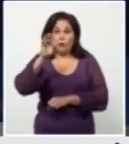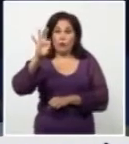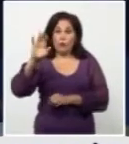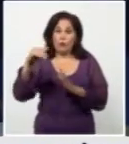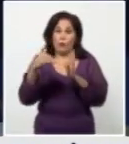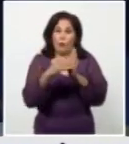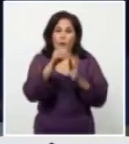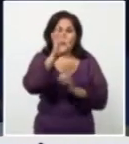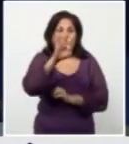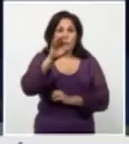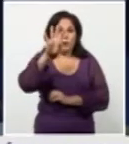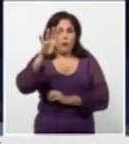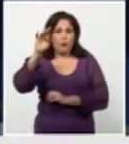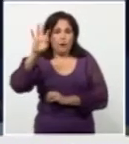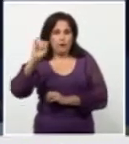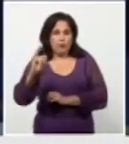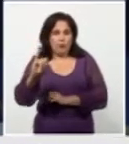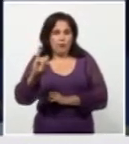120,102 confirmed cases.